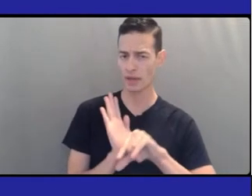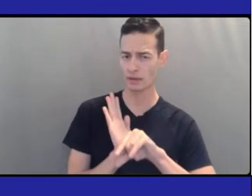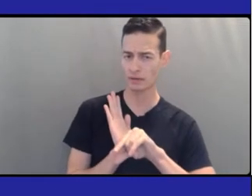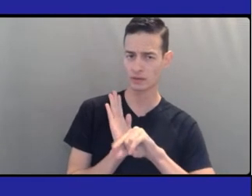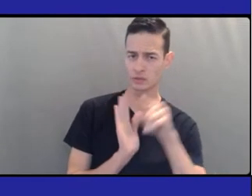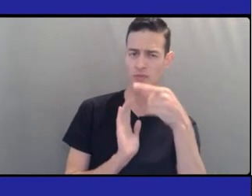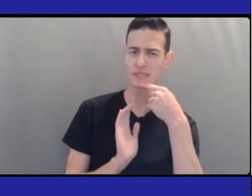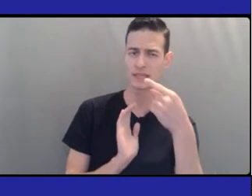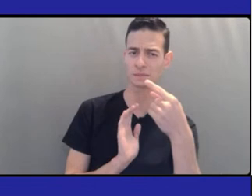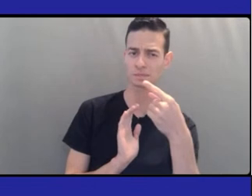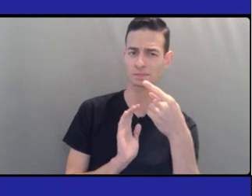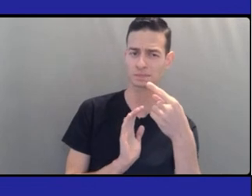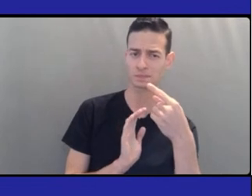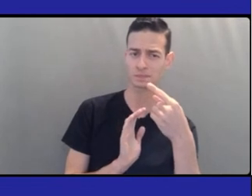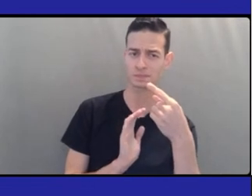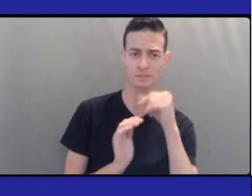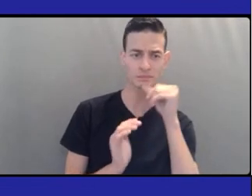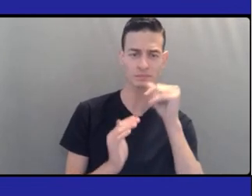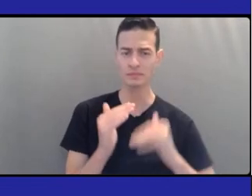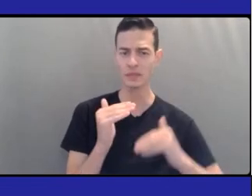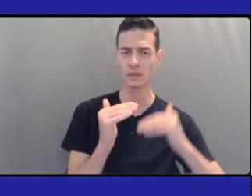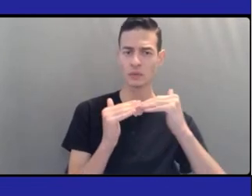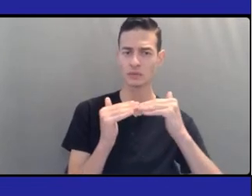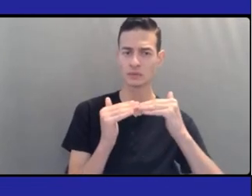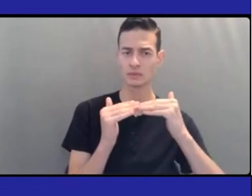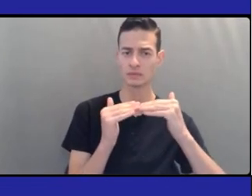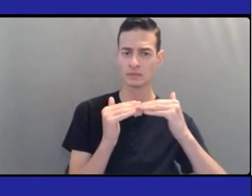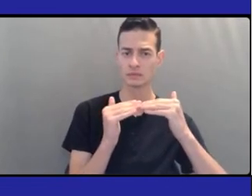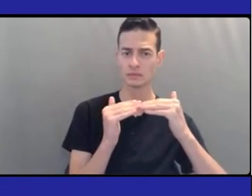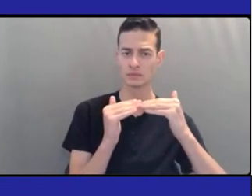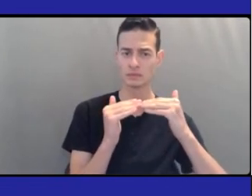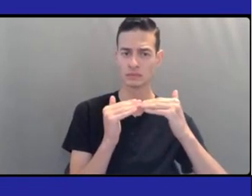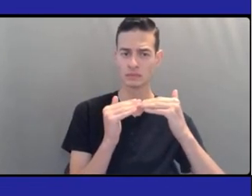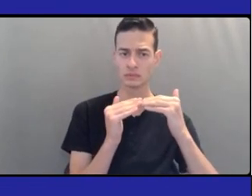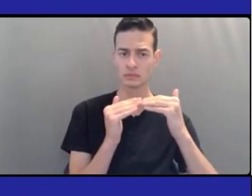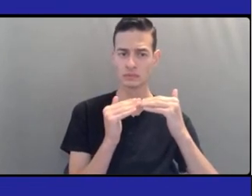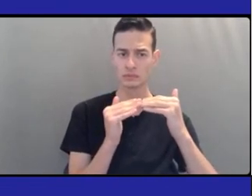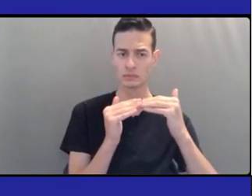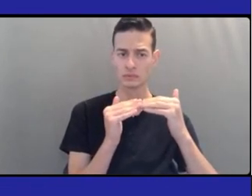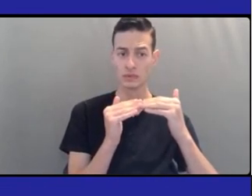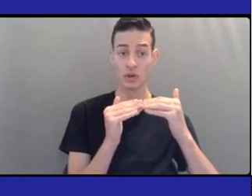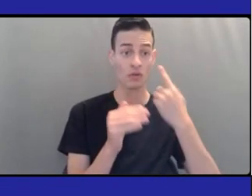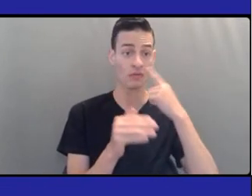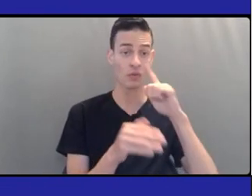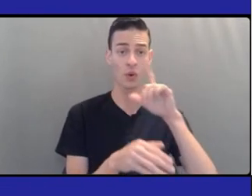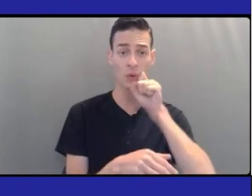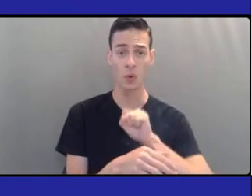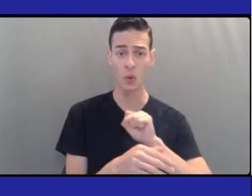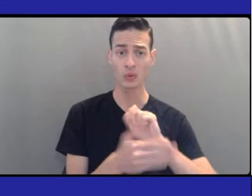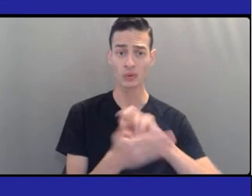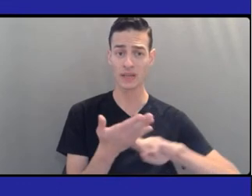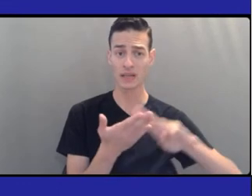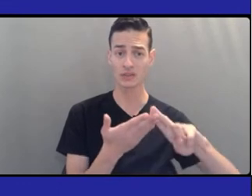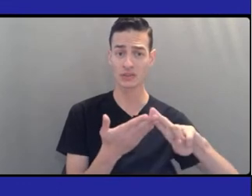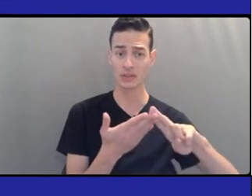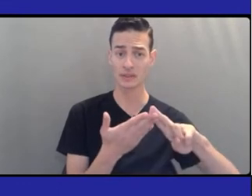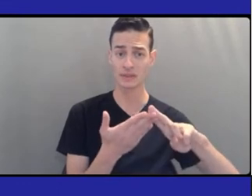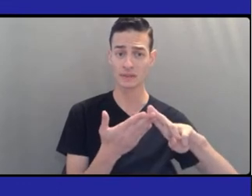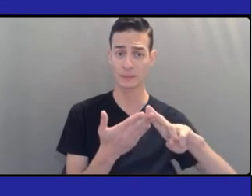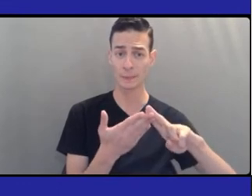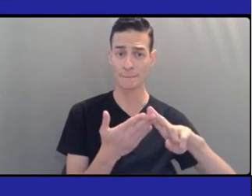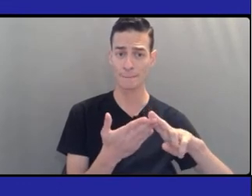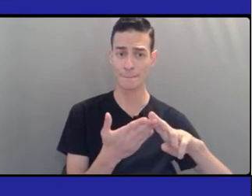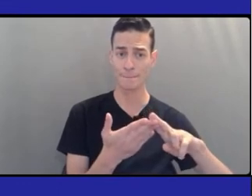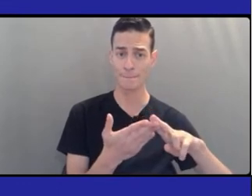that the not to exceed figure on the existing contract, which is for a